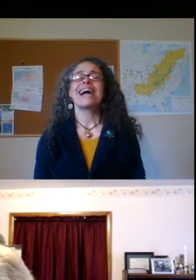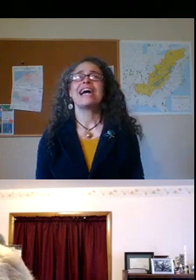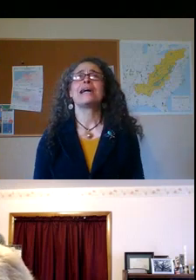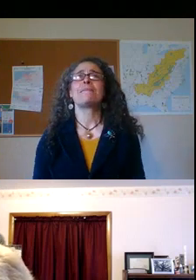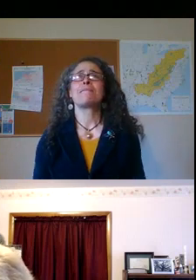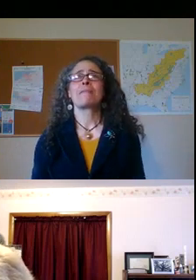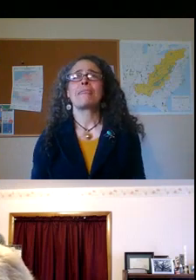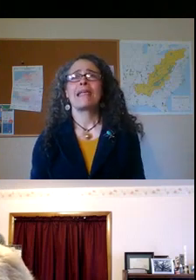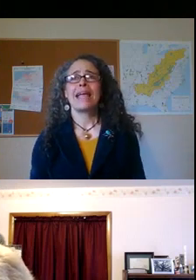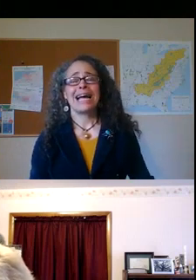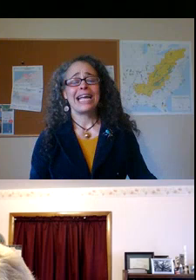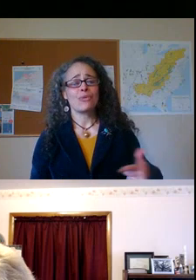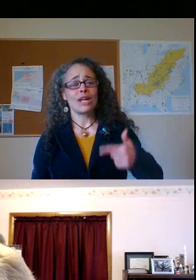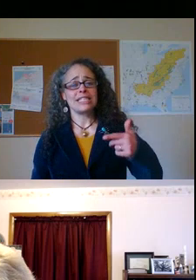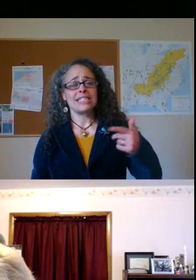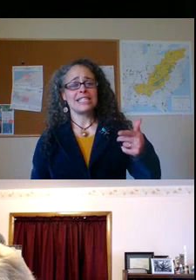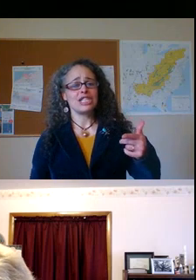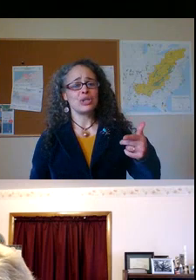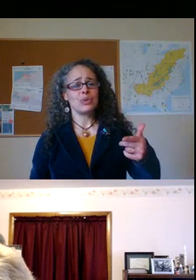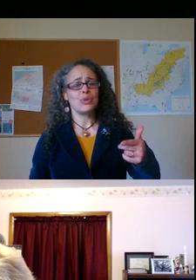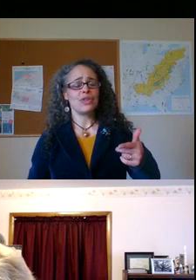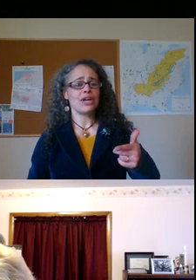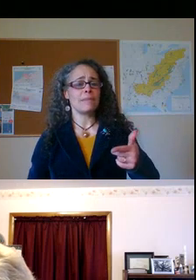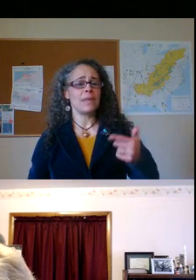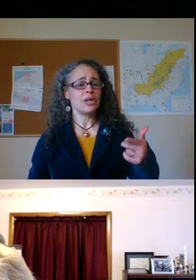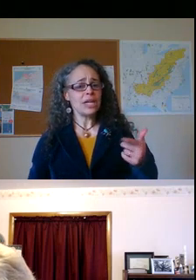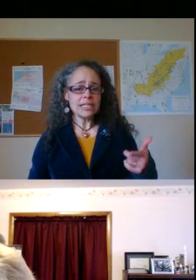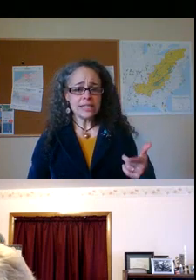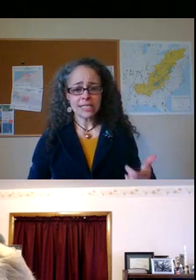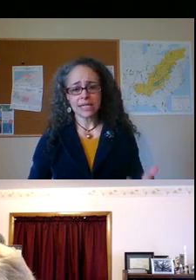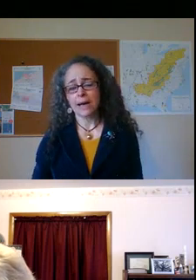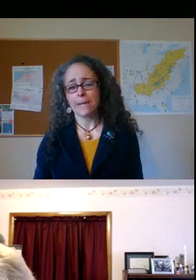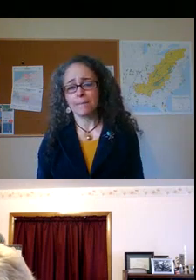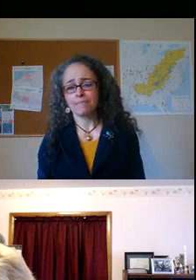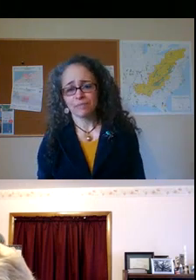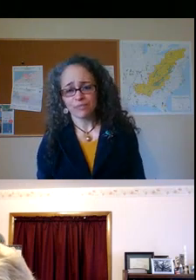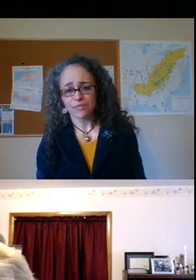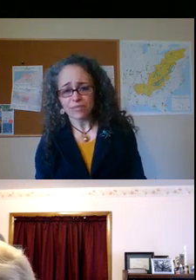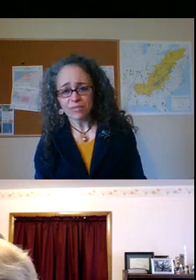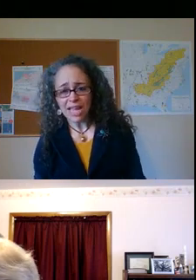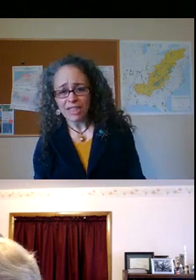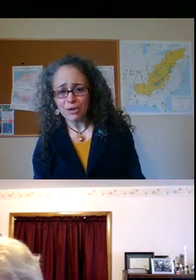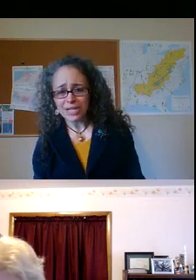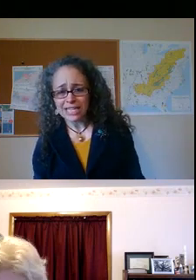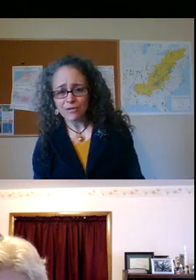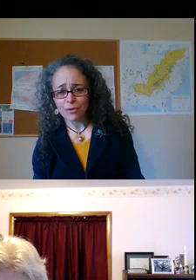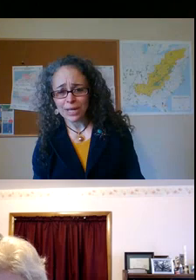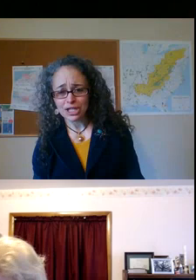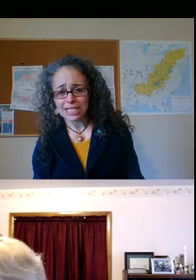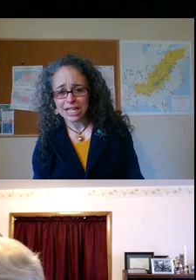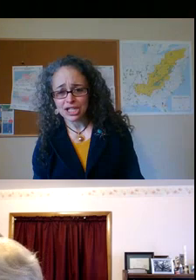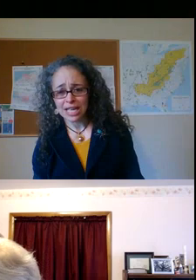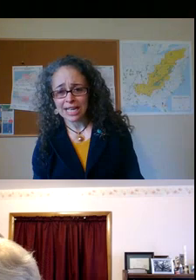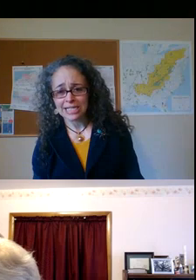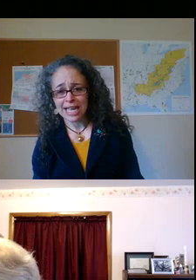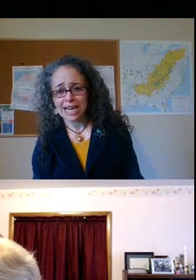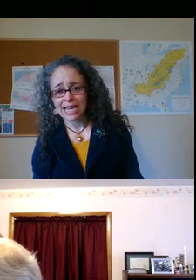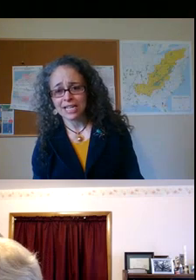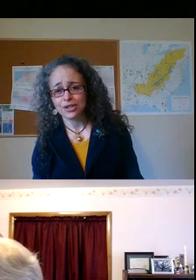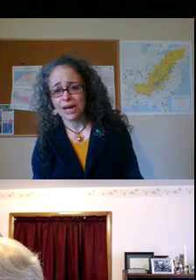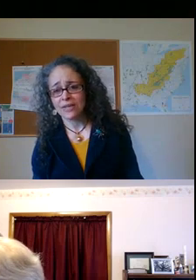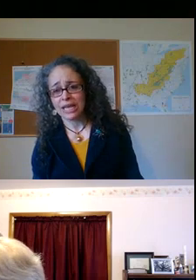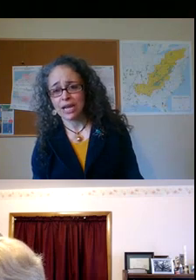grant. It runs into the millions. There is an information session, like